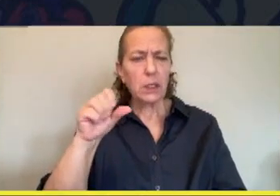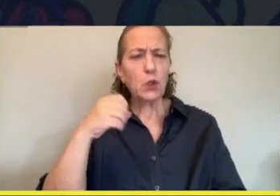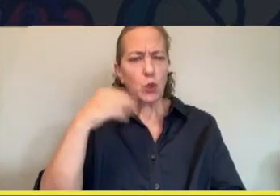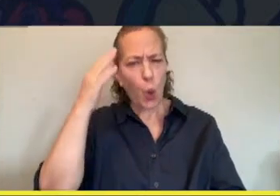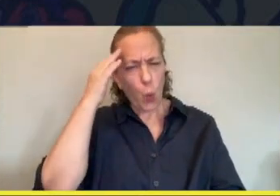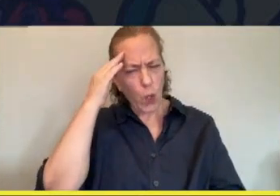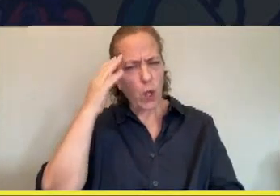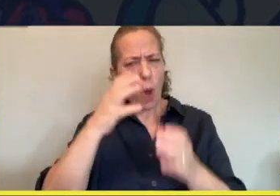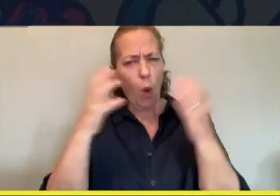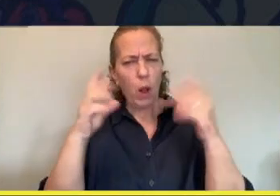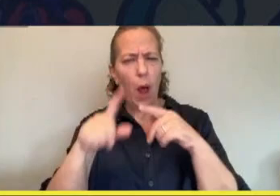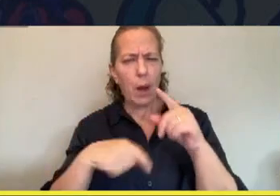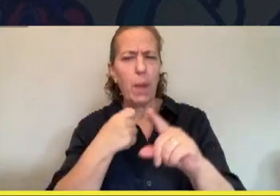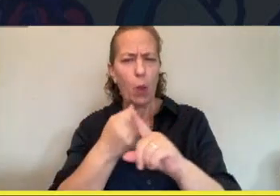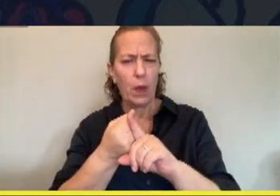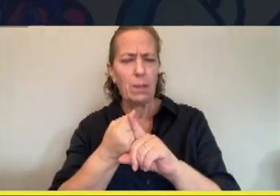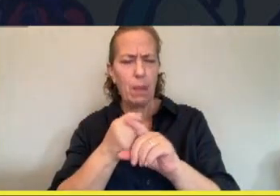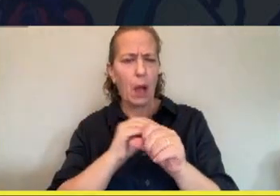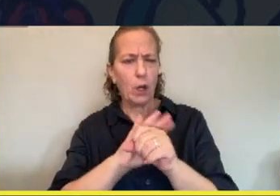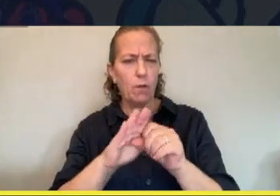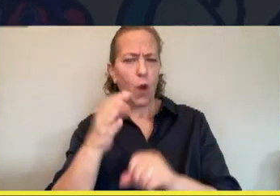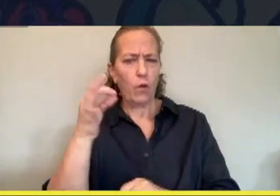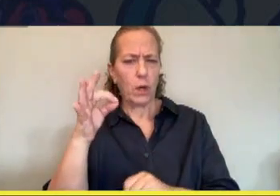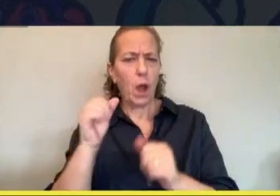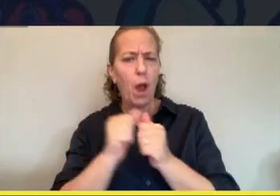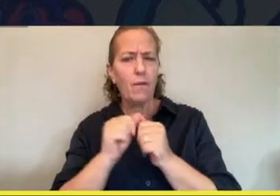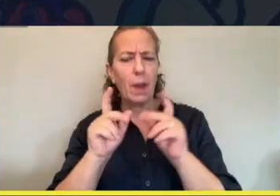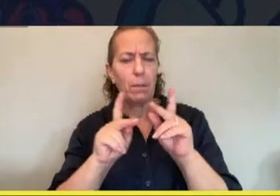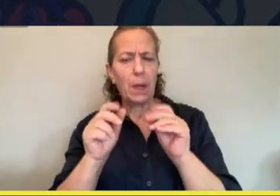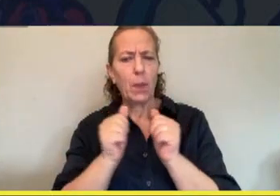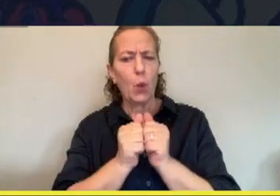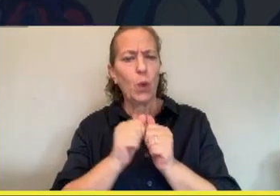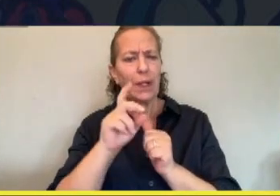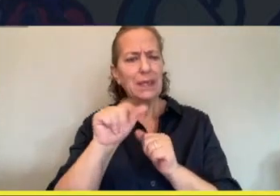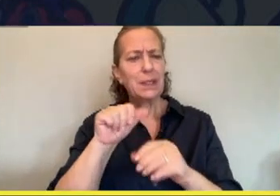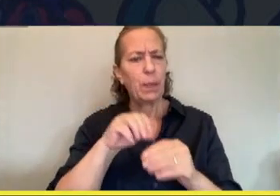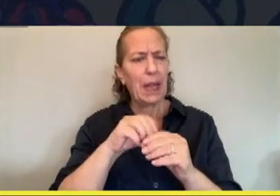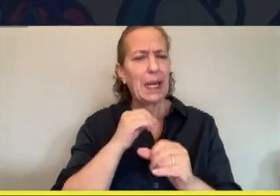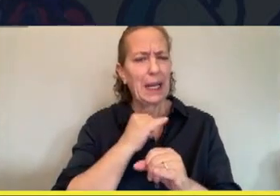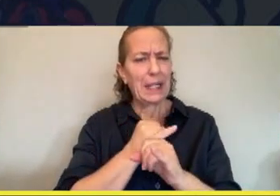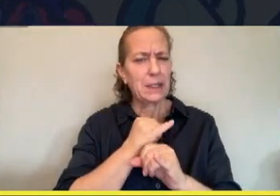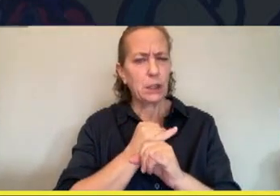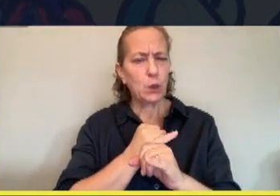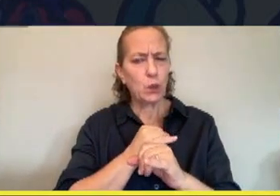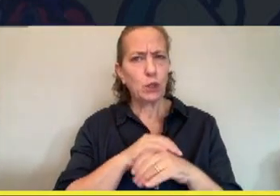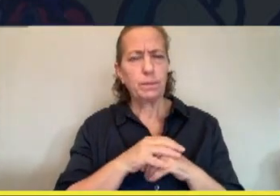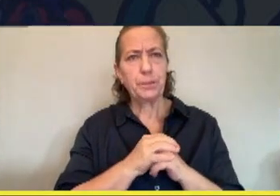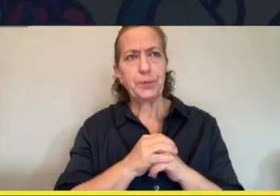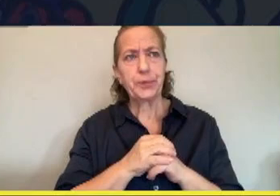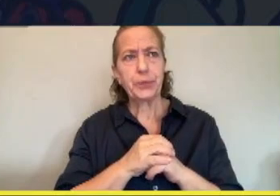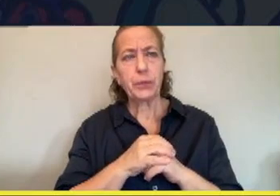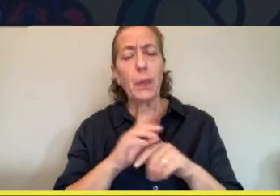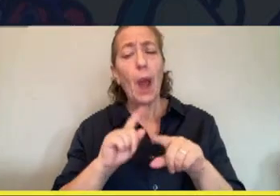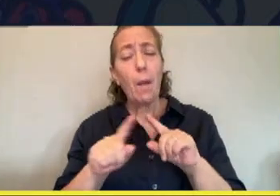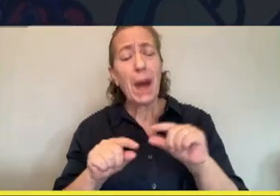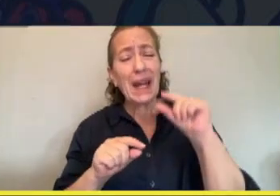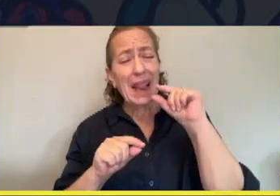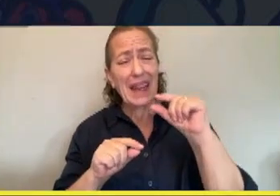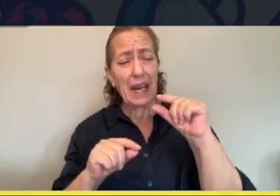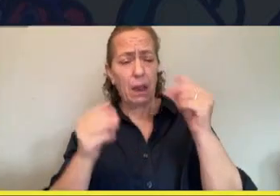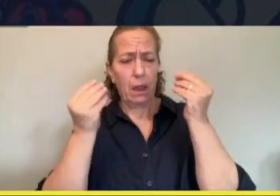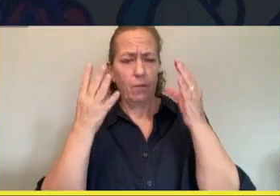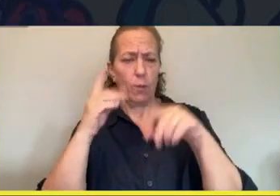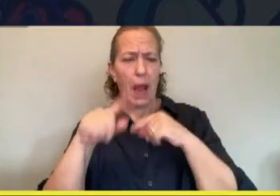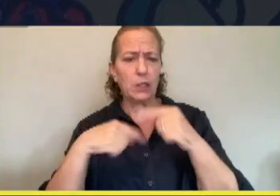COVID-19 on people with disabilities in the institutions, but there was really little information about the impact of COVID-19 on